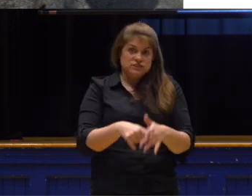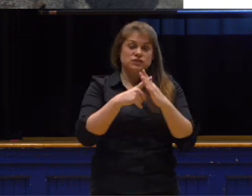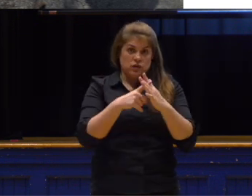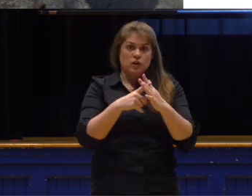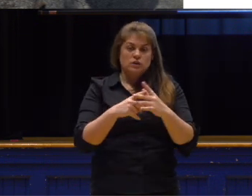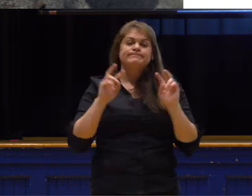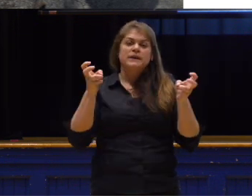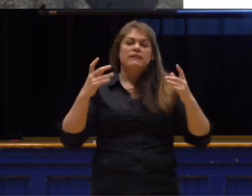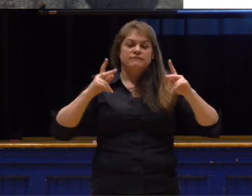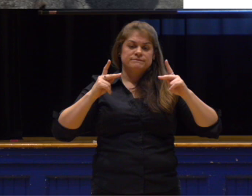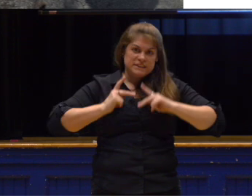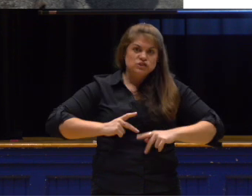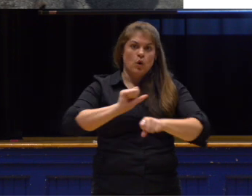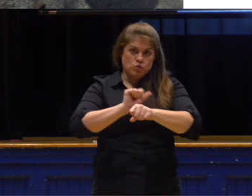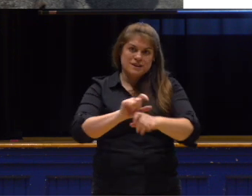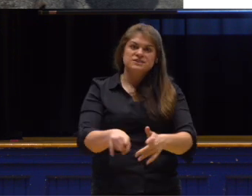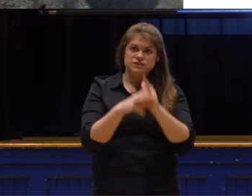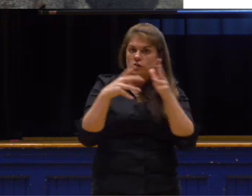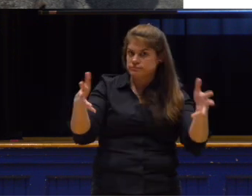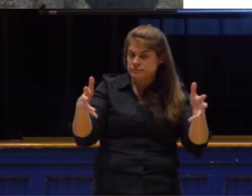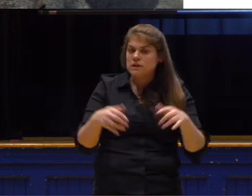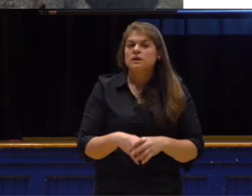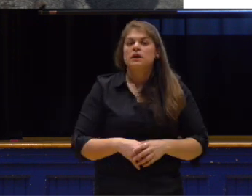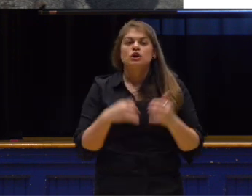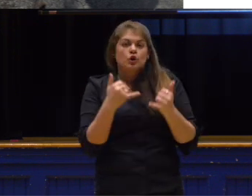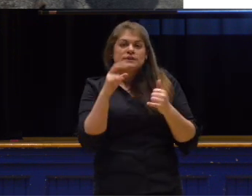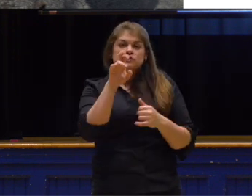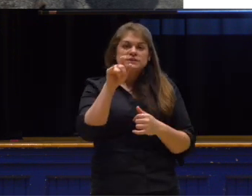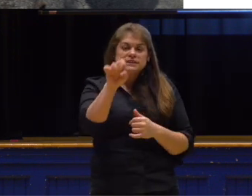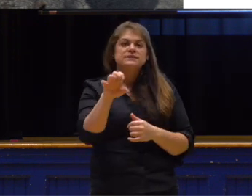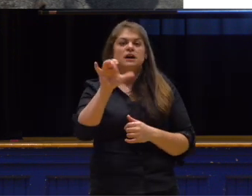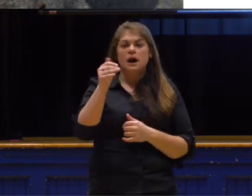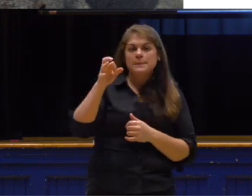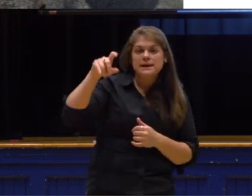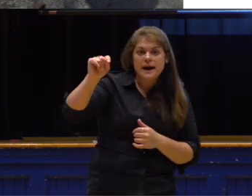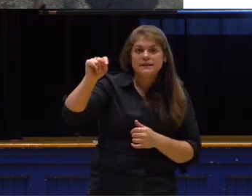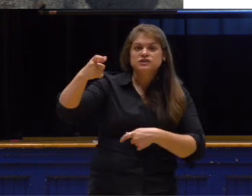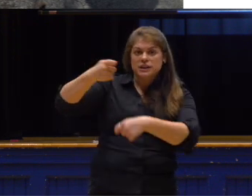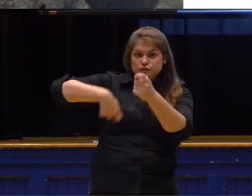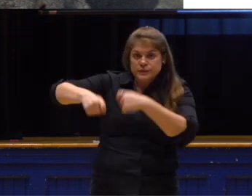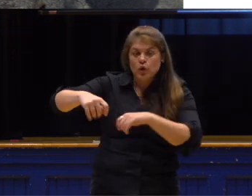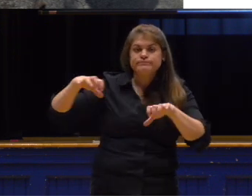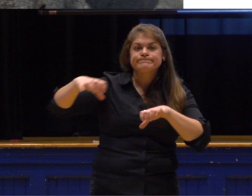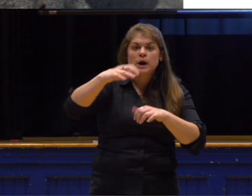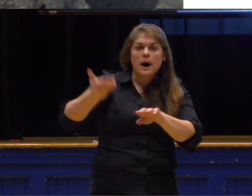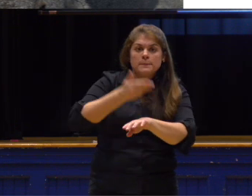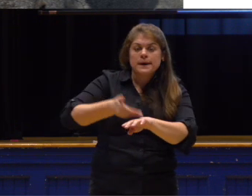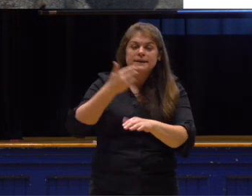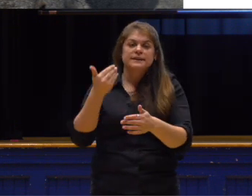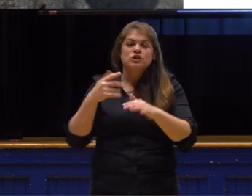Physical work is underway on the project. Currently, the utility companies, Comcast, has been relocating and updating their underground